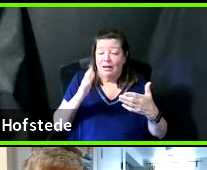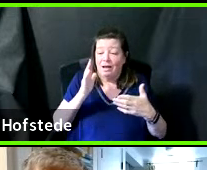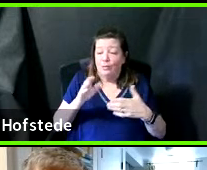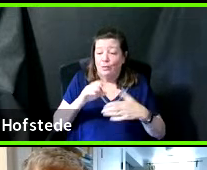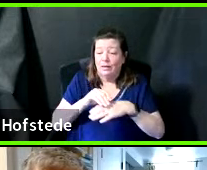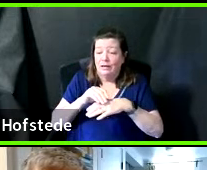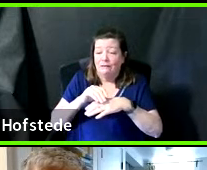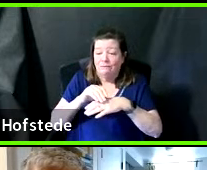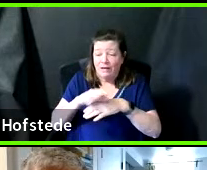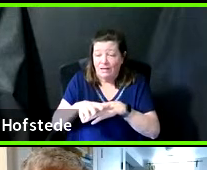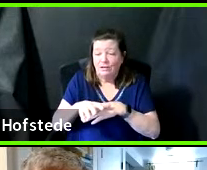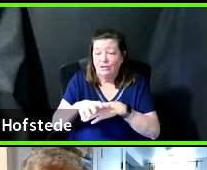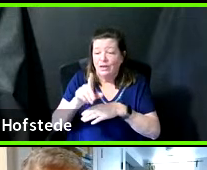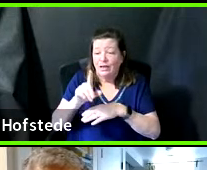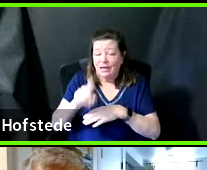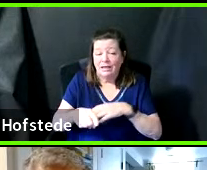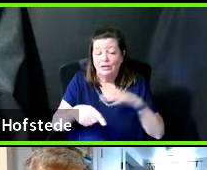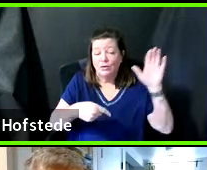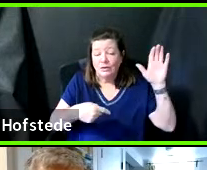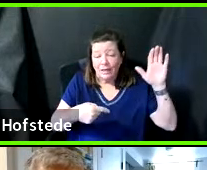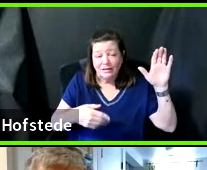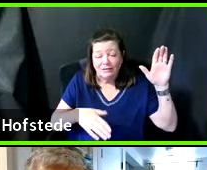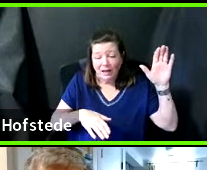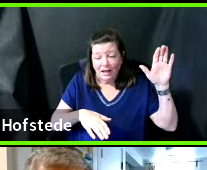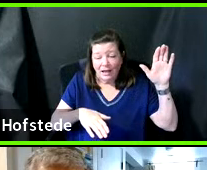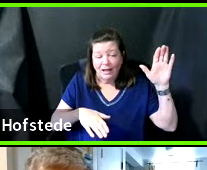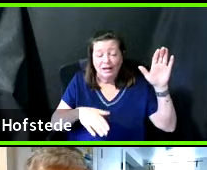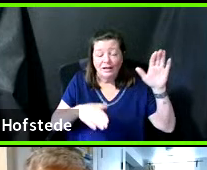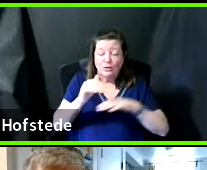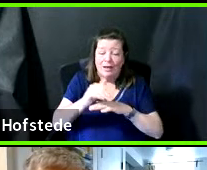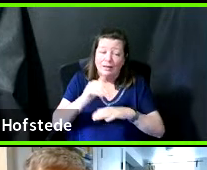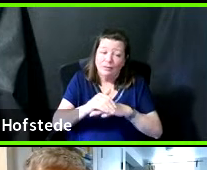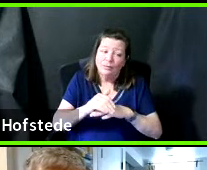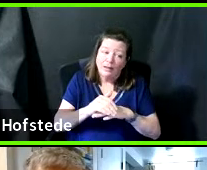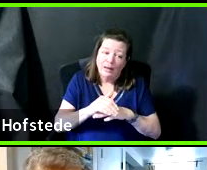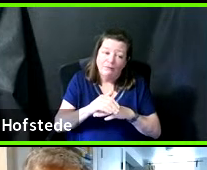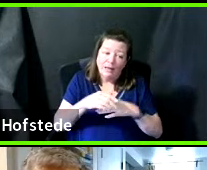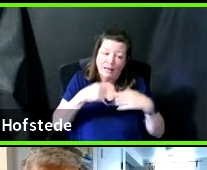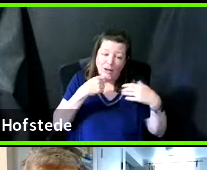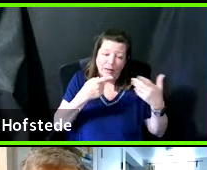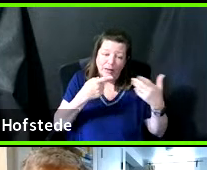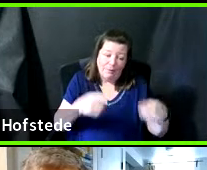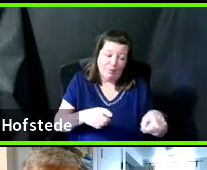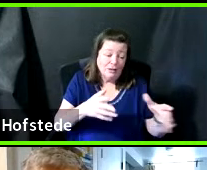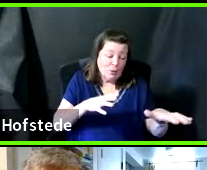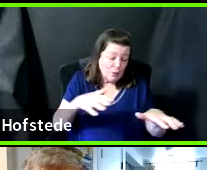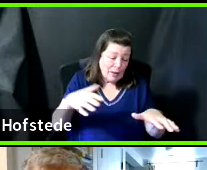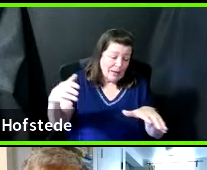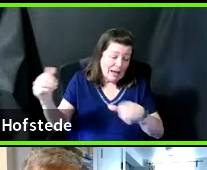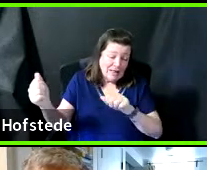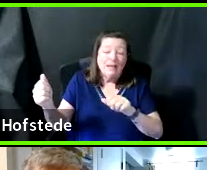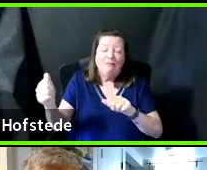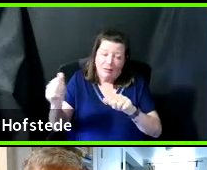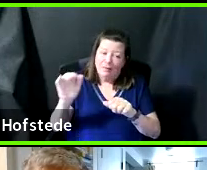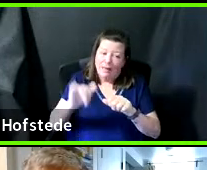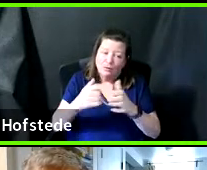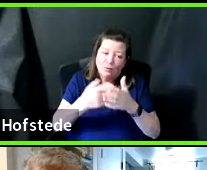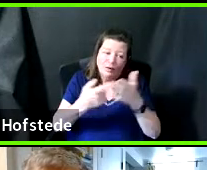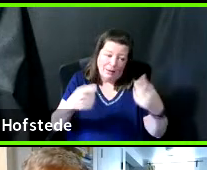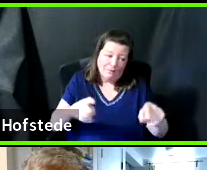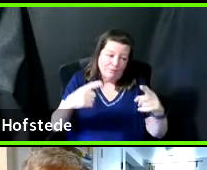I have to testify tonight. We've got a hearing going on during the middle of this meeting. So when I disappear, that's where I've headed off to. So,